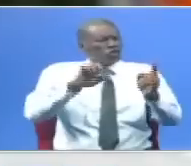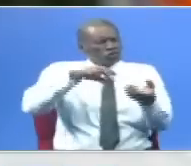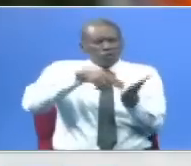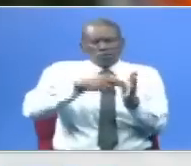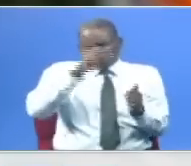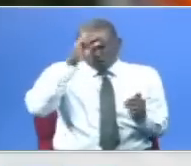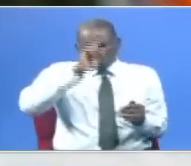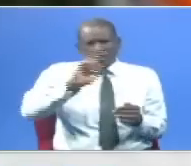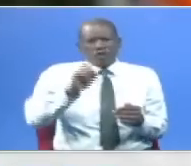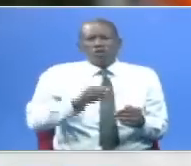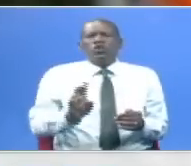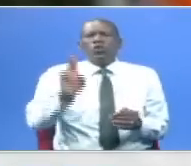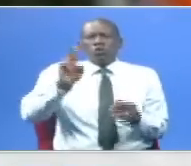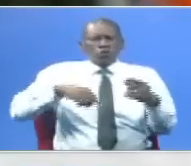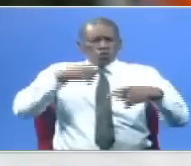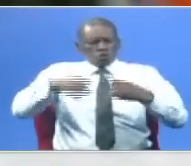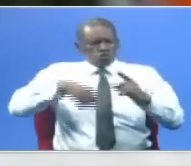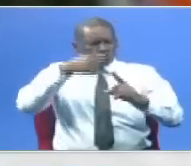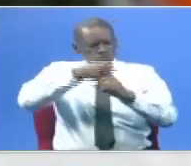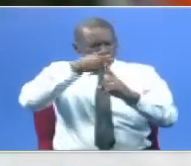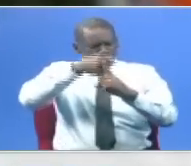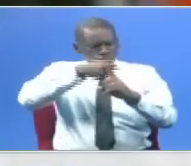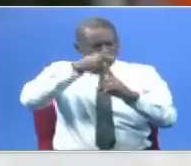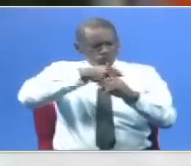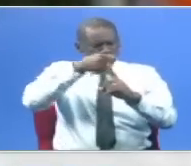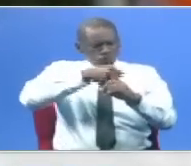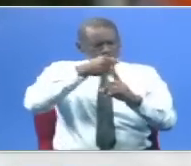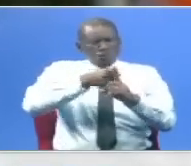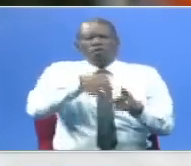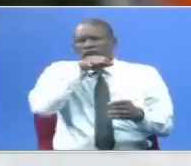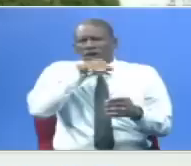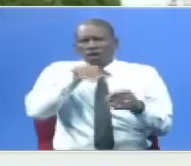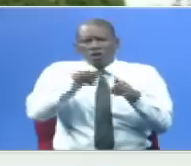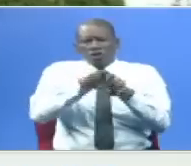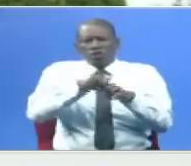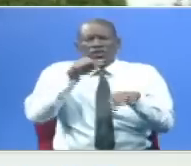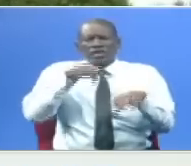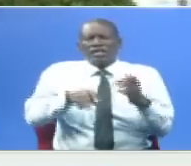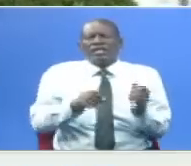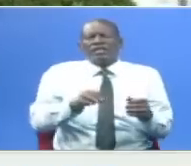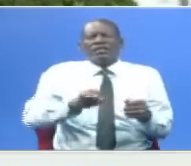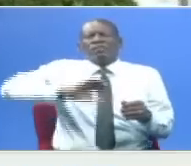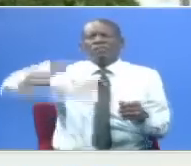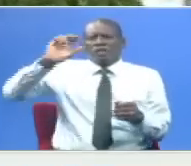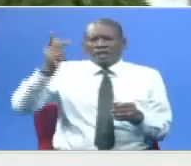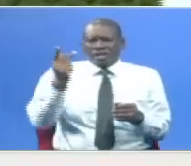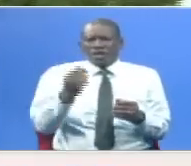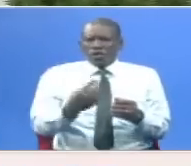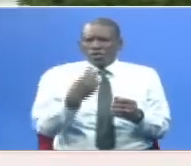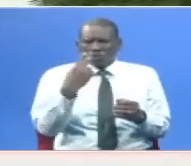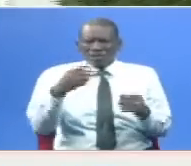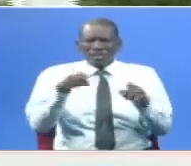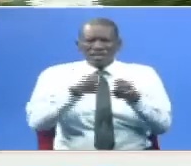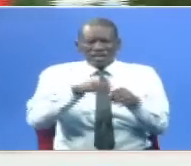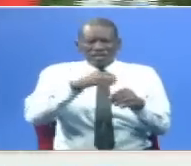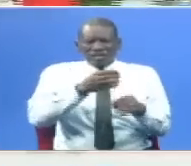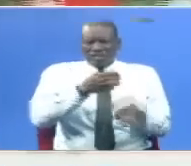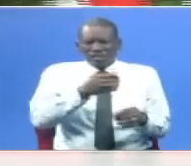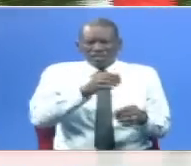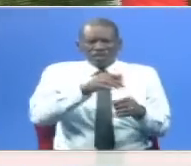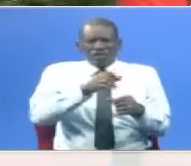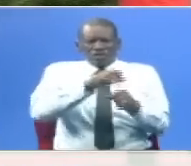serikali. Uhuru's continued push of Raila, more so in his Mount Kenya backyard, was seen largely as a betrayal to